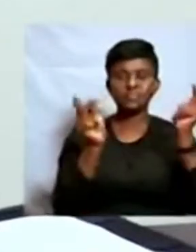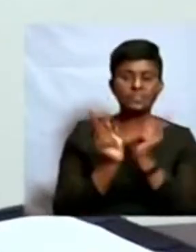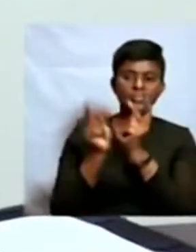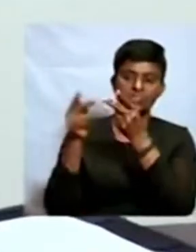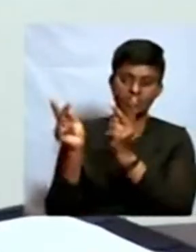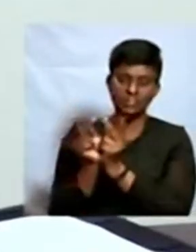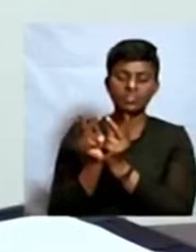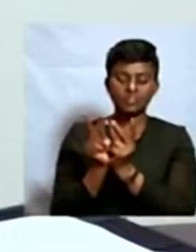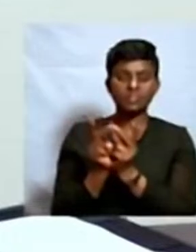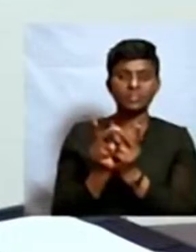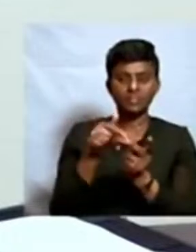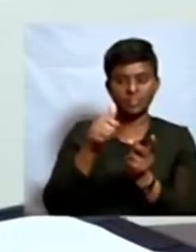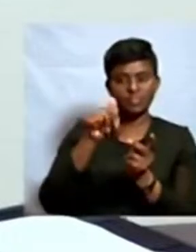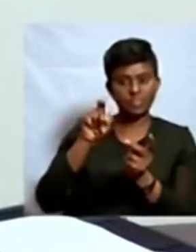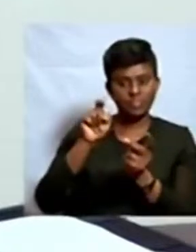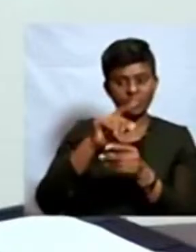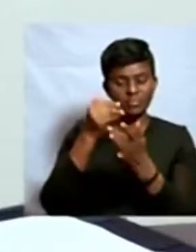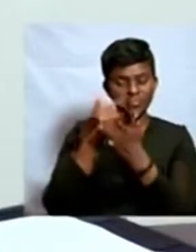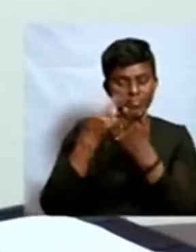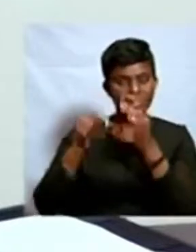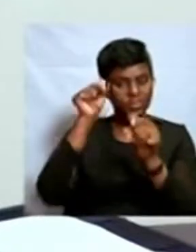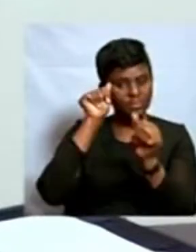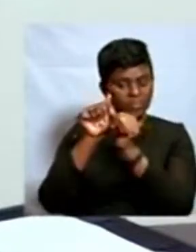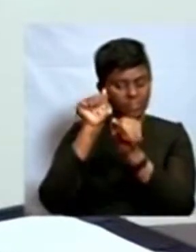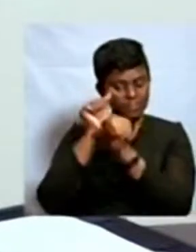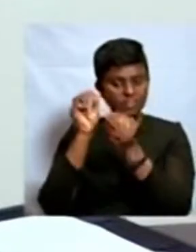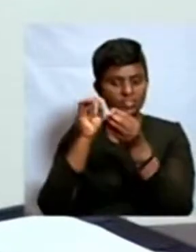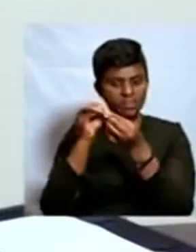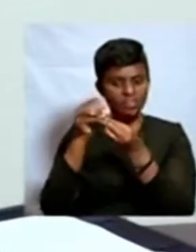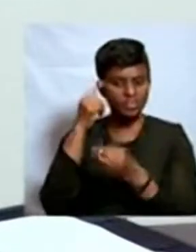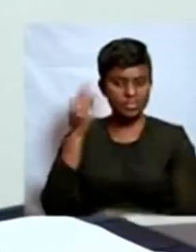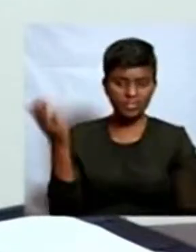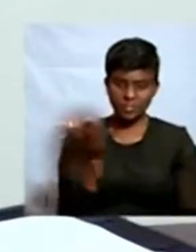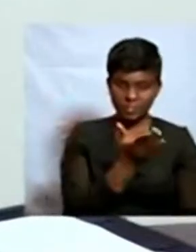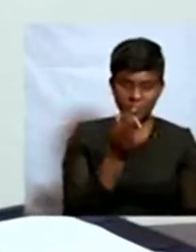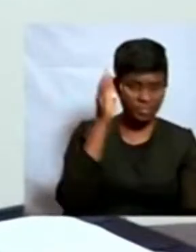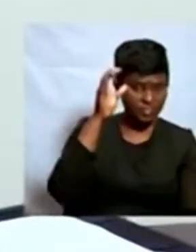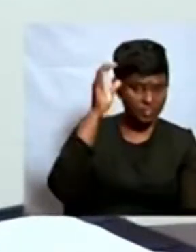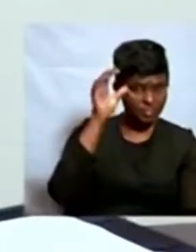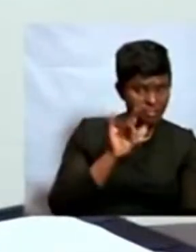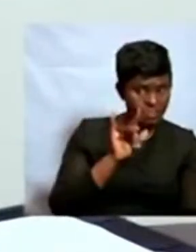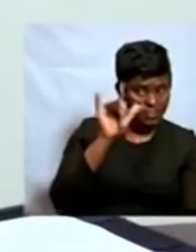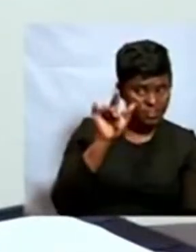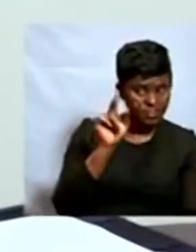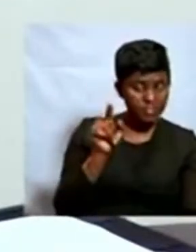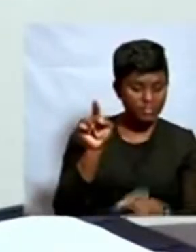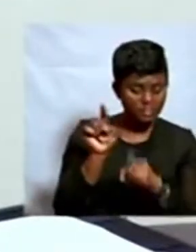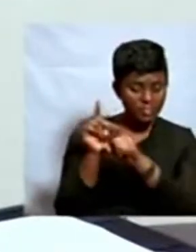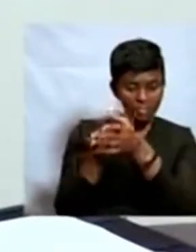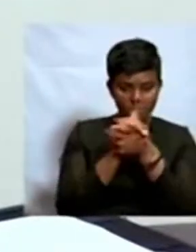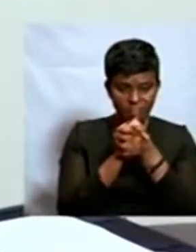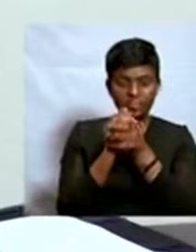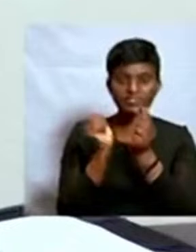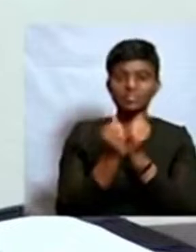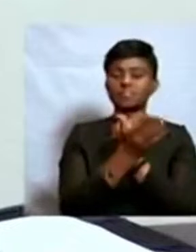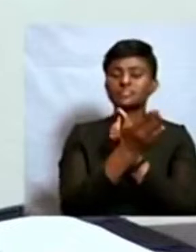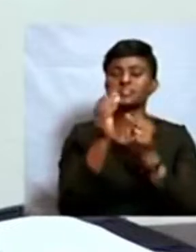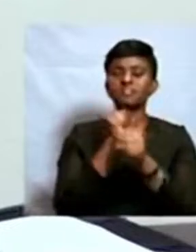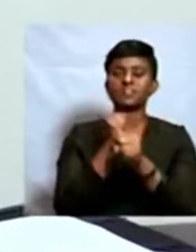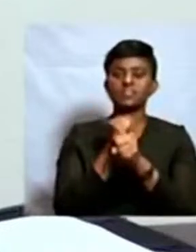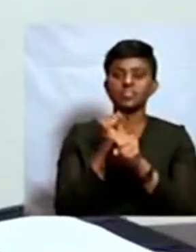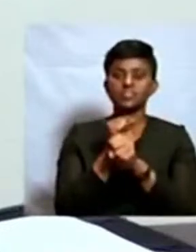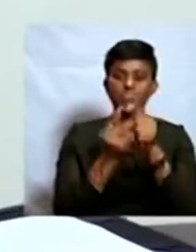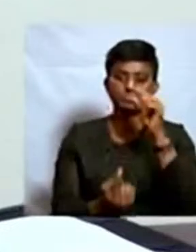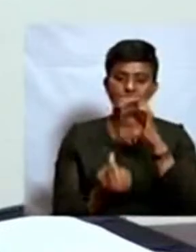So you need bilateral agreements for those civil aviation authorities to cooperate with you in the event